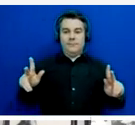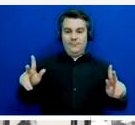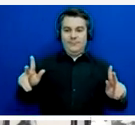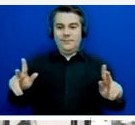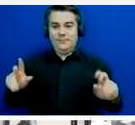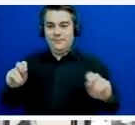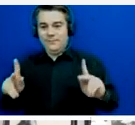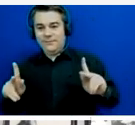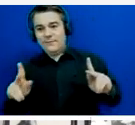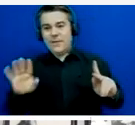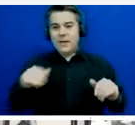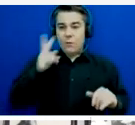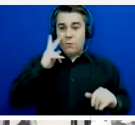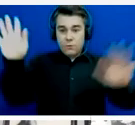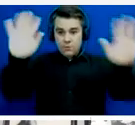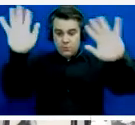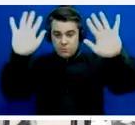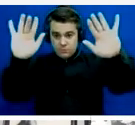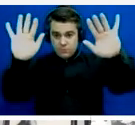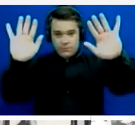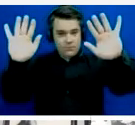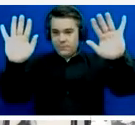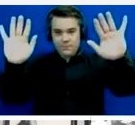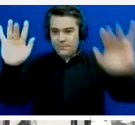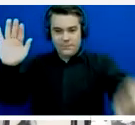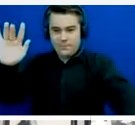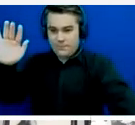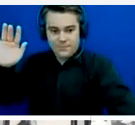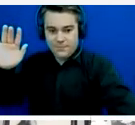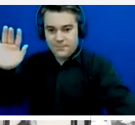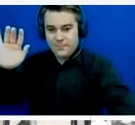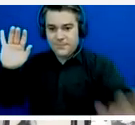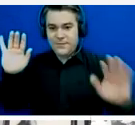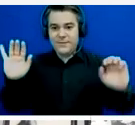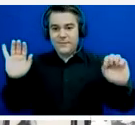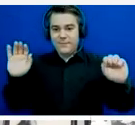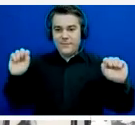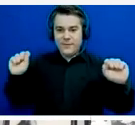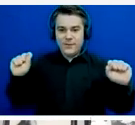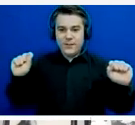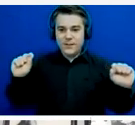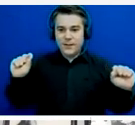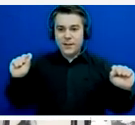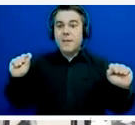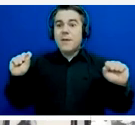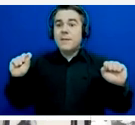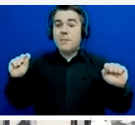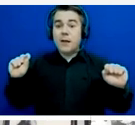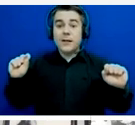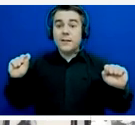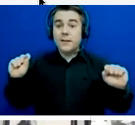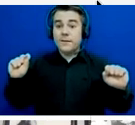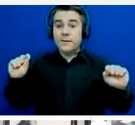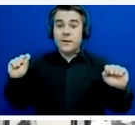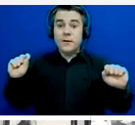gonna record. Can she see okay? Oh. No, just a second. Maybe